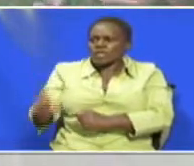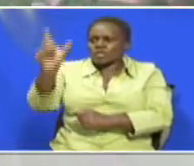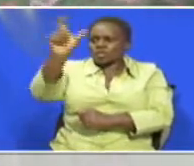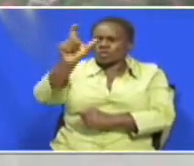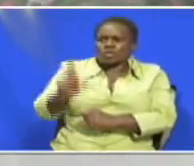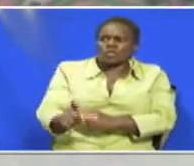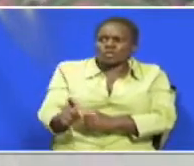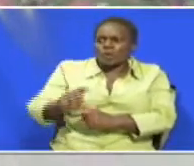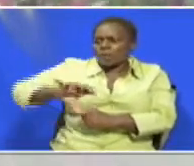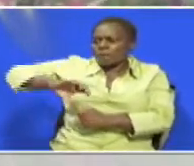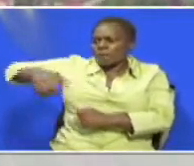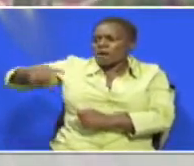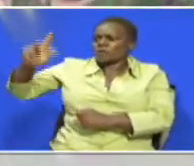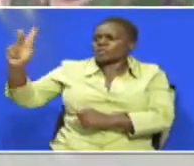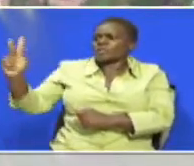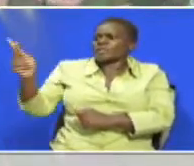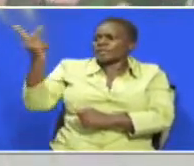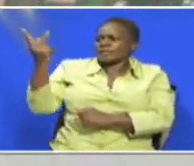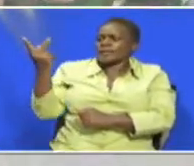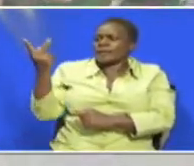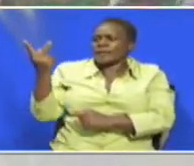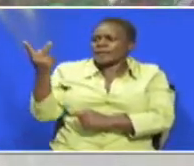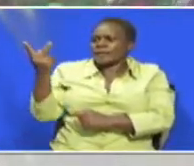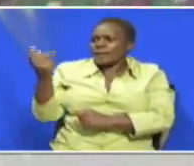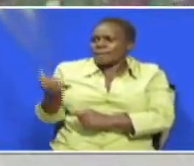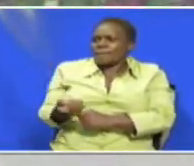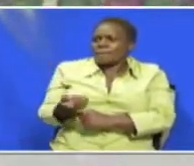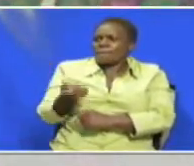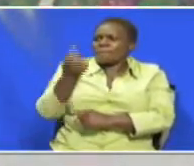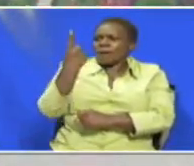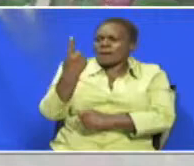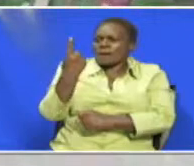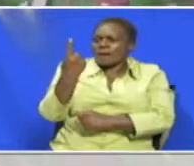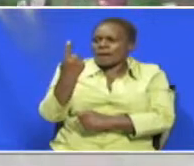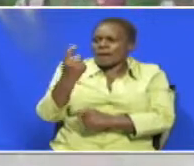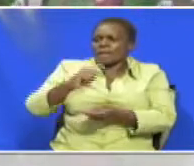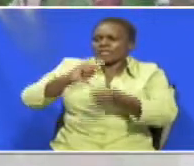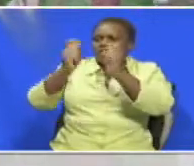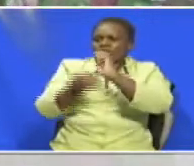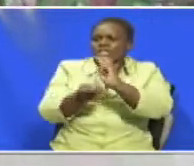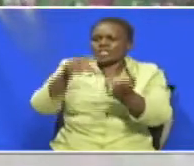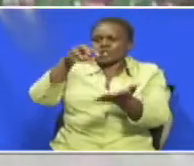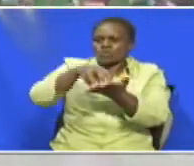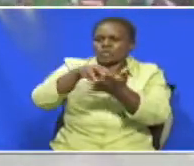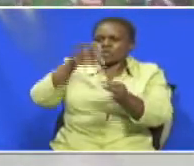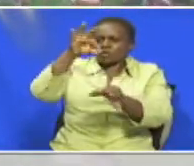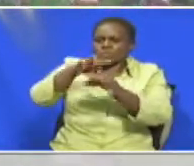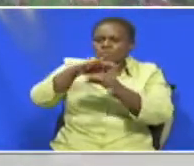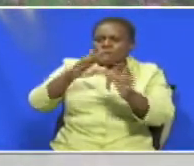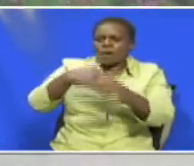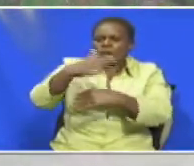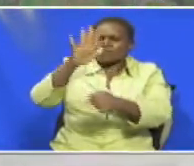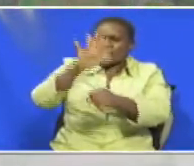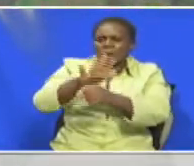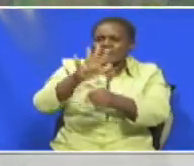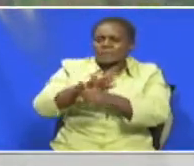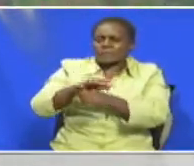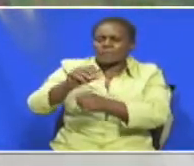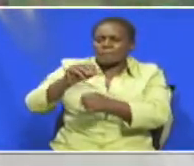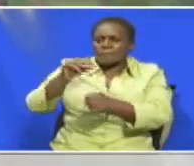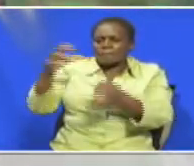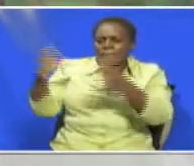vote-rich Mount Kenya region, that is emerging as a new swing vote since entry of multi-party elections in